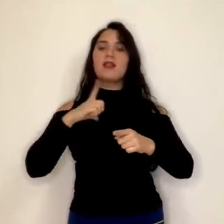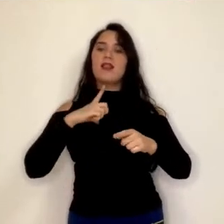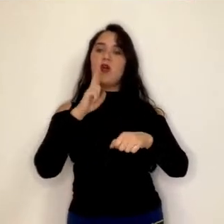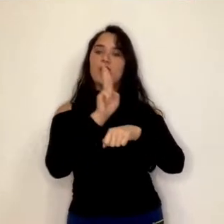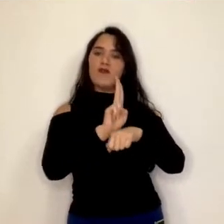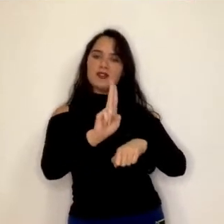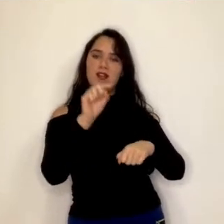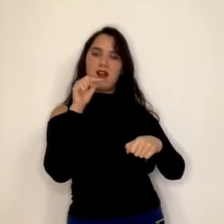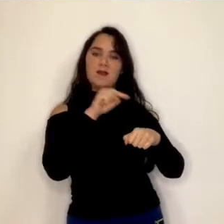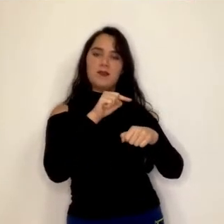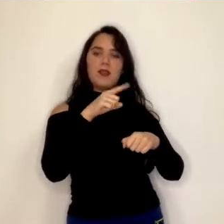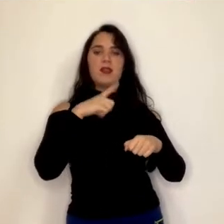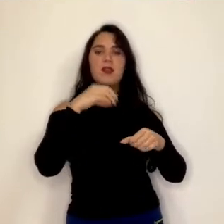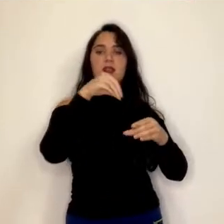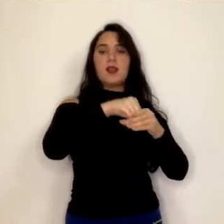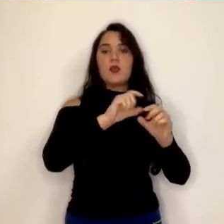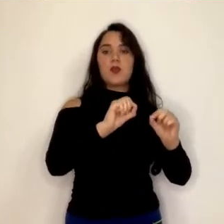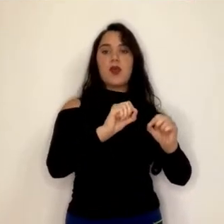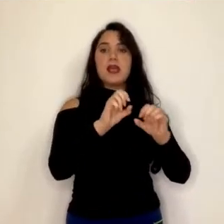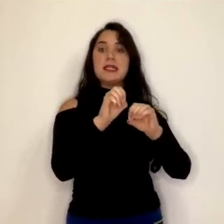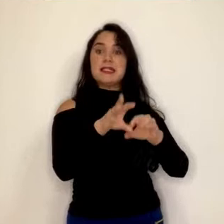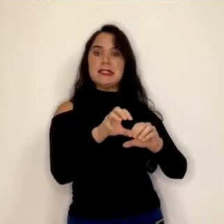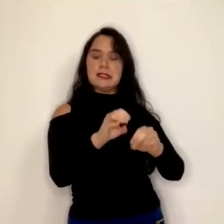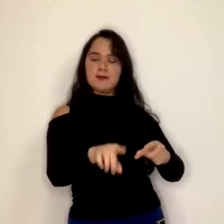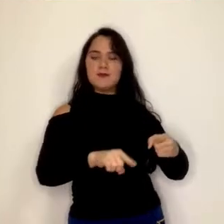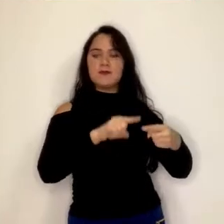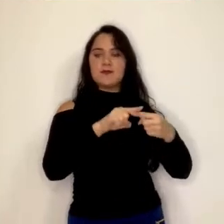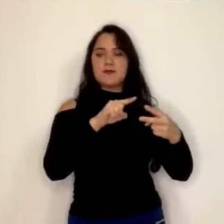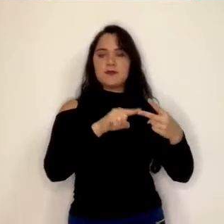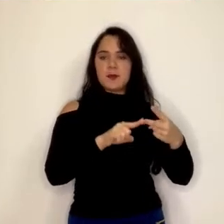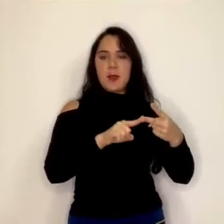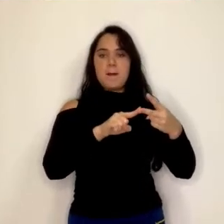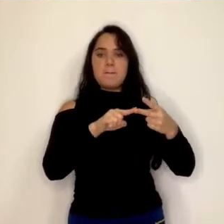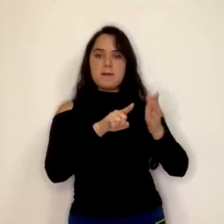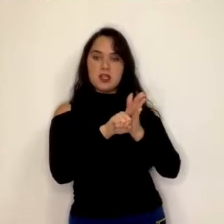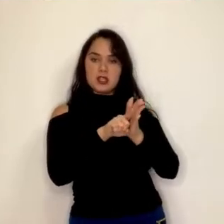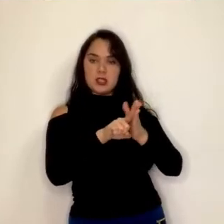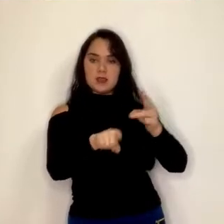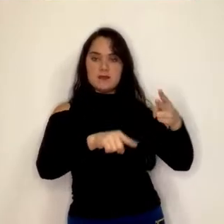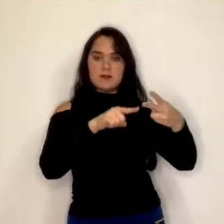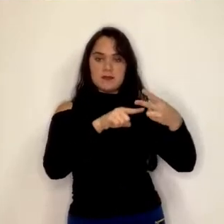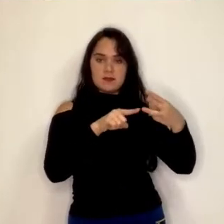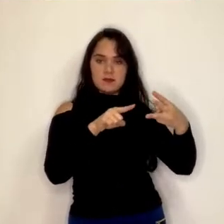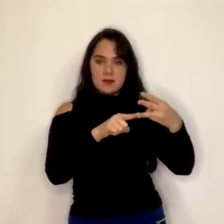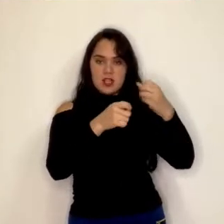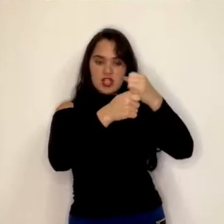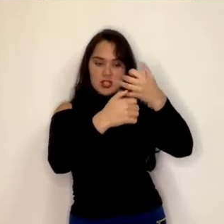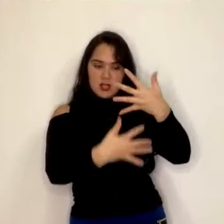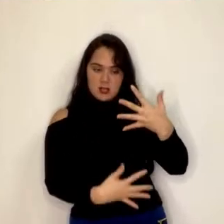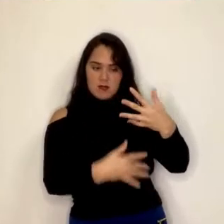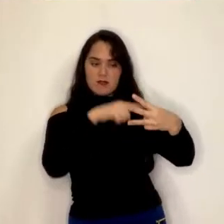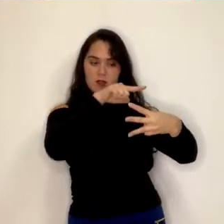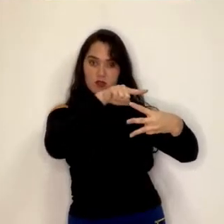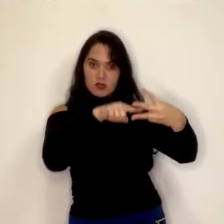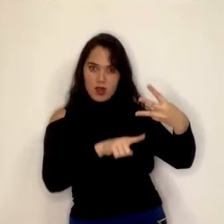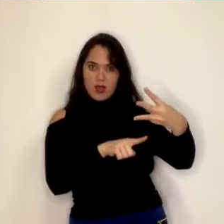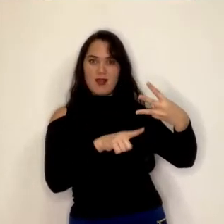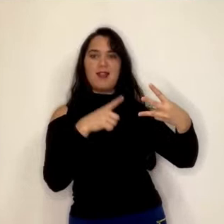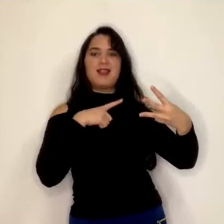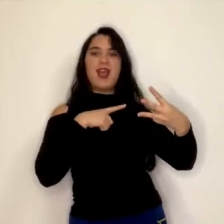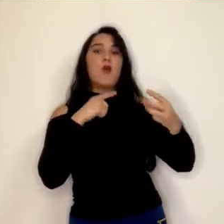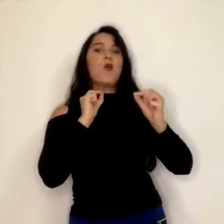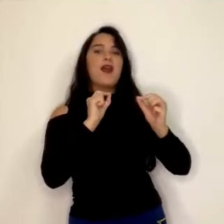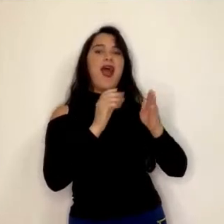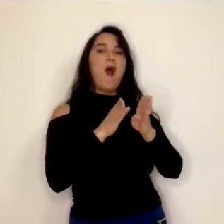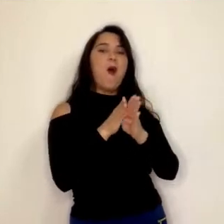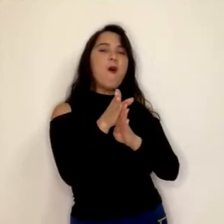that encompasses research. So research, extension, and teaching is